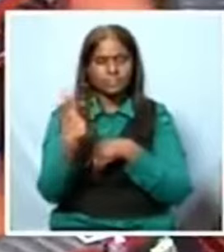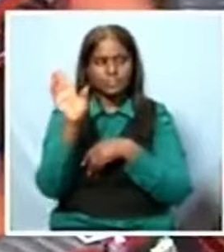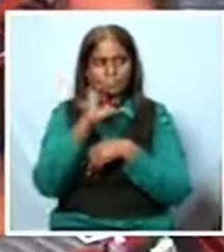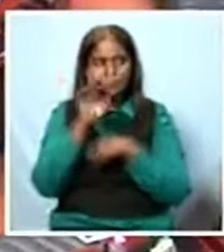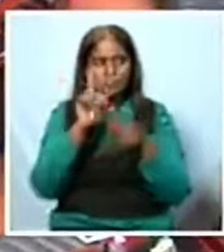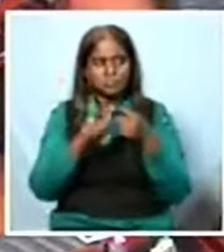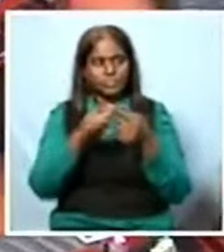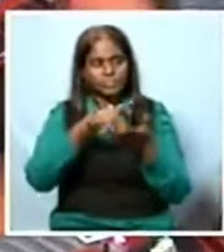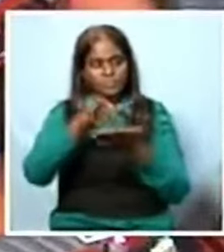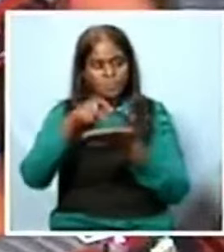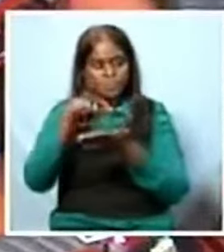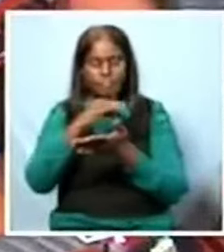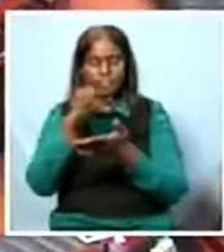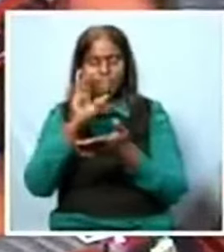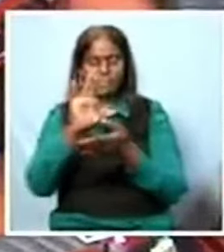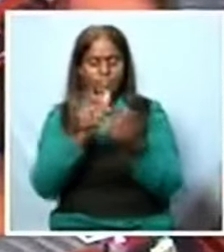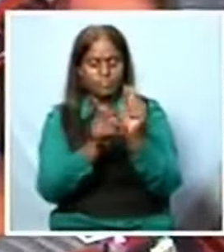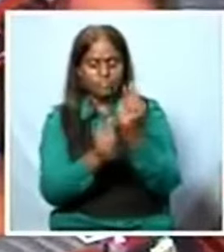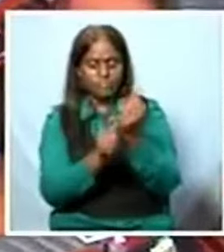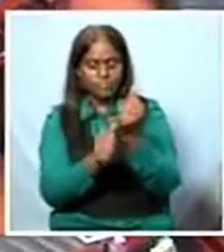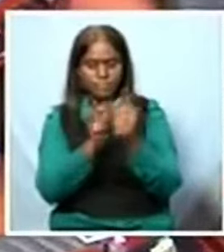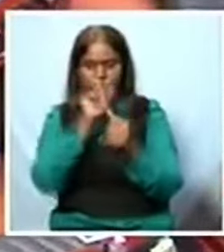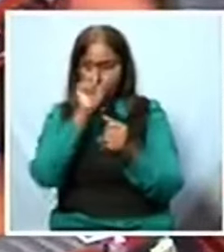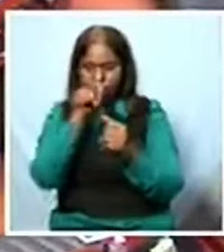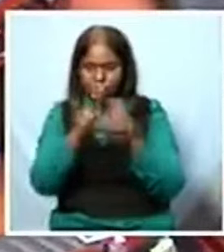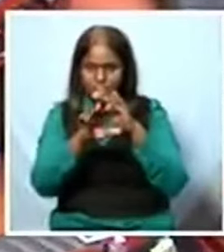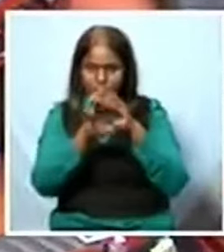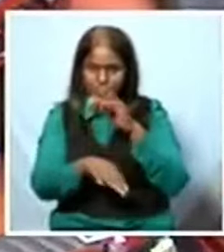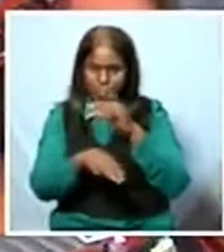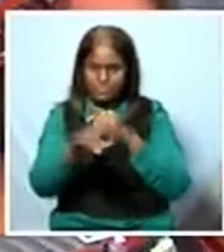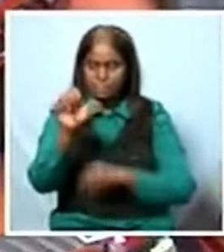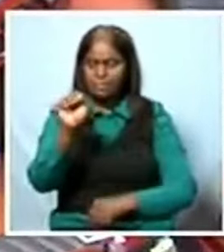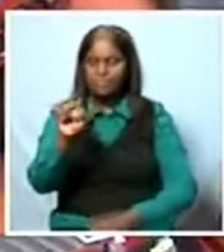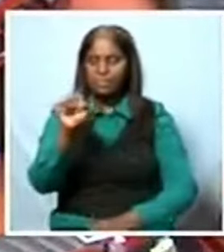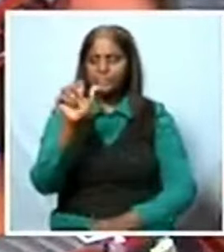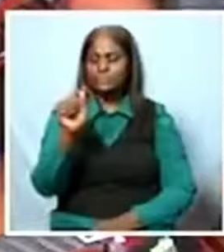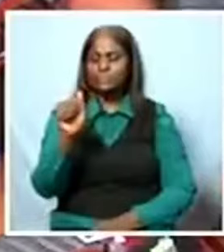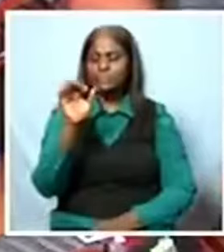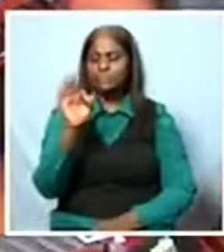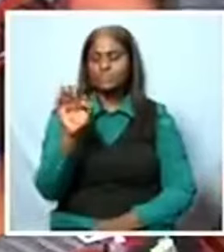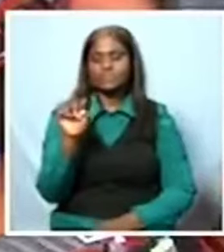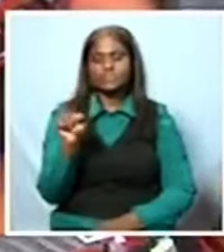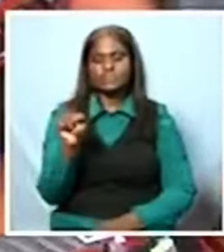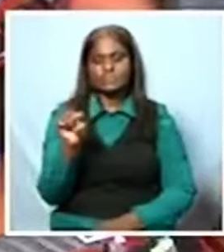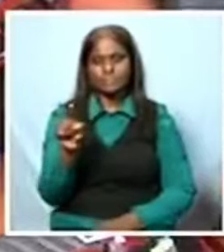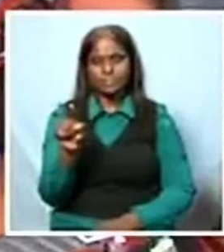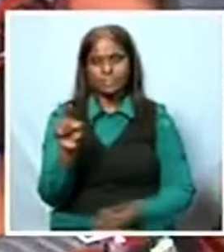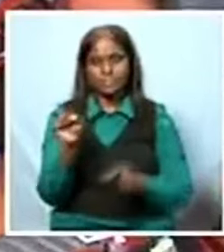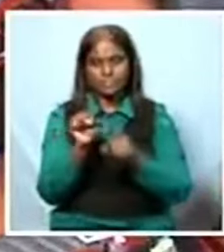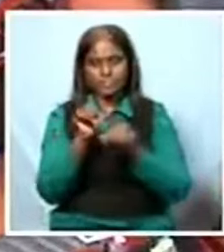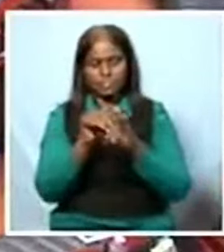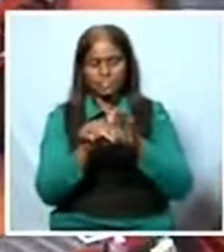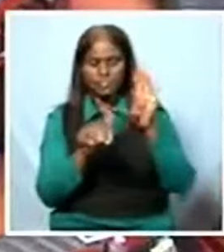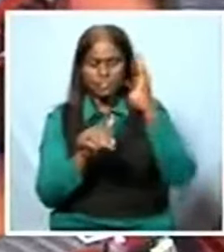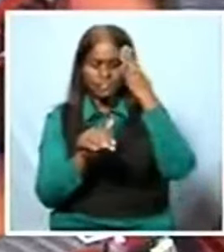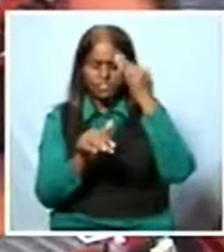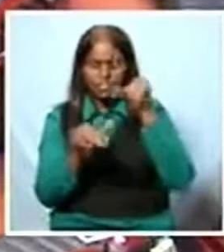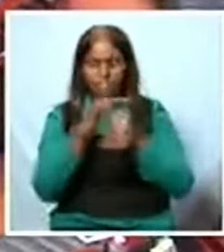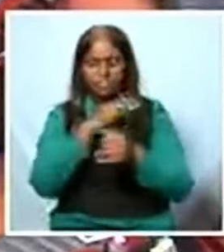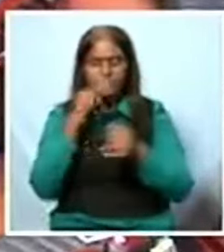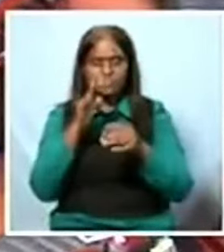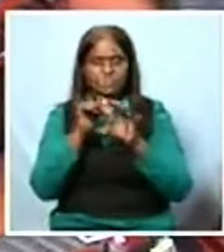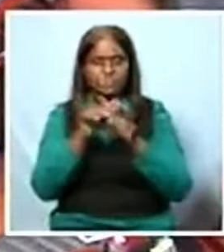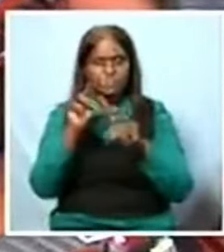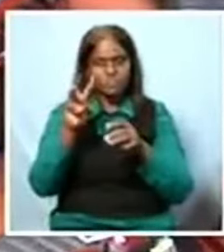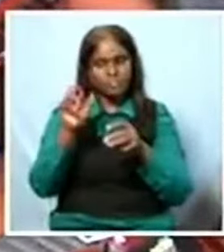to pay farmers whose crops were insured under the Sustainable Agriculture Financing Facility. In B, why farmers in the